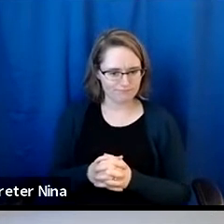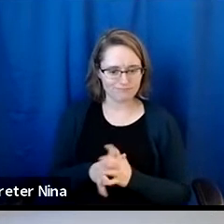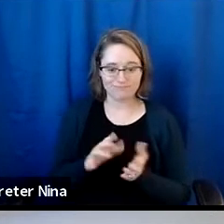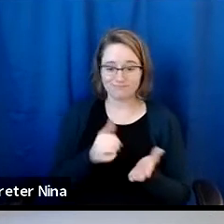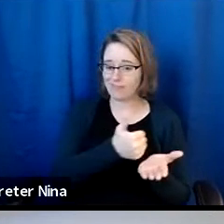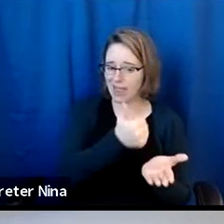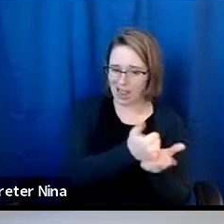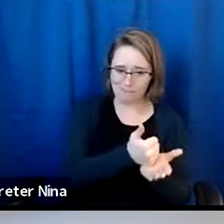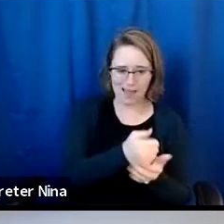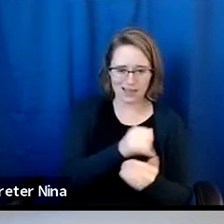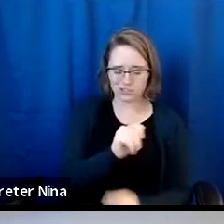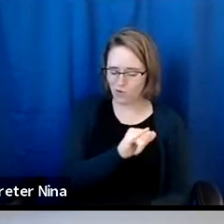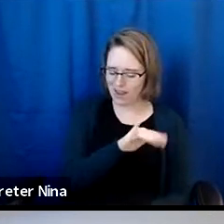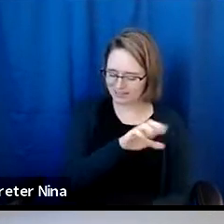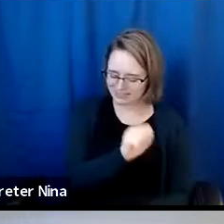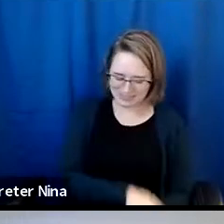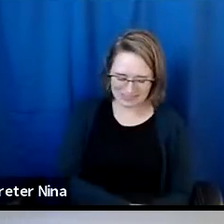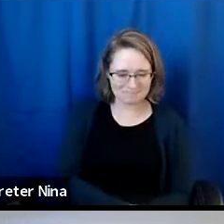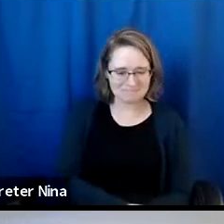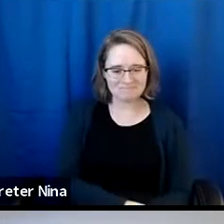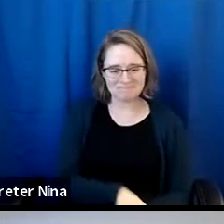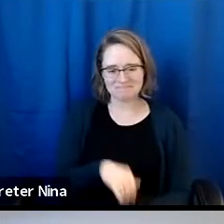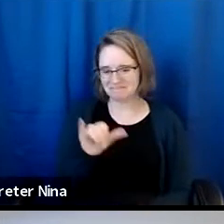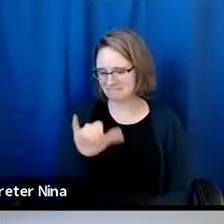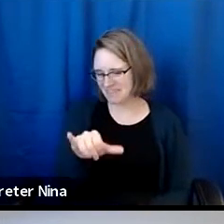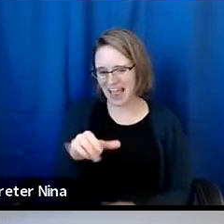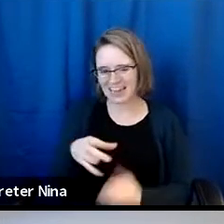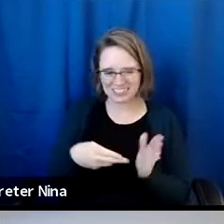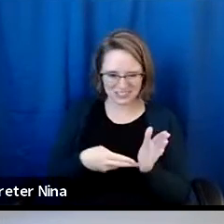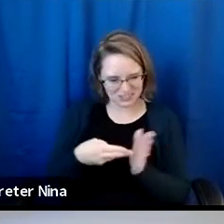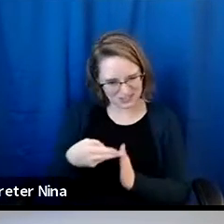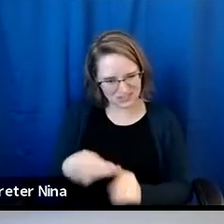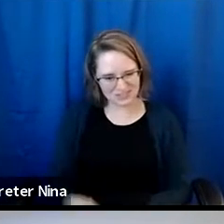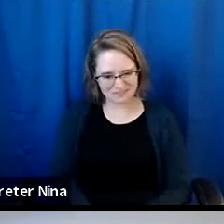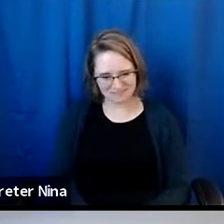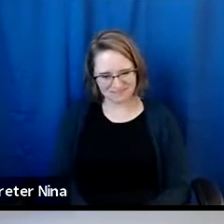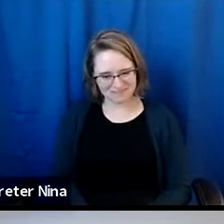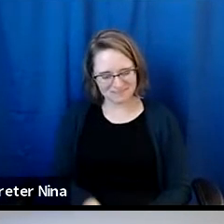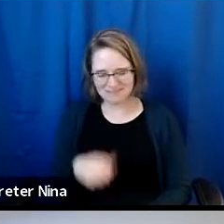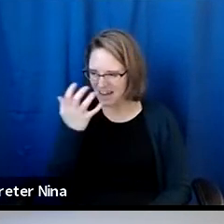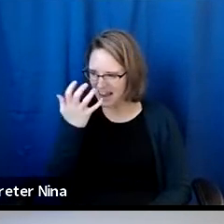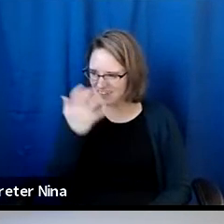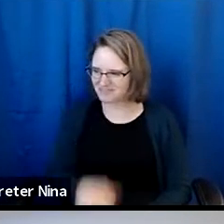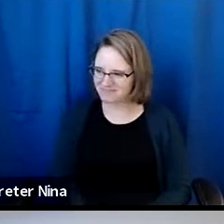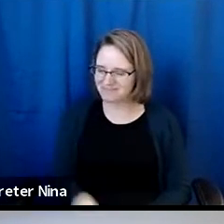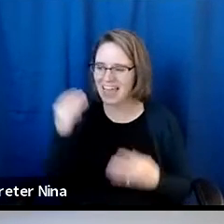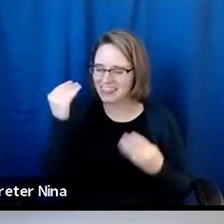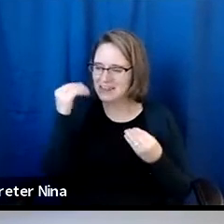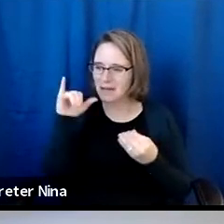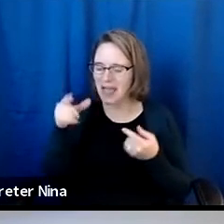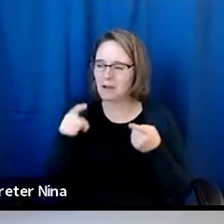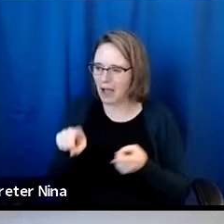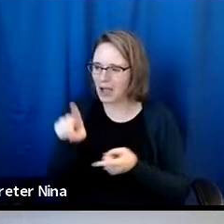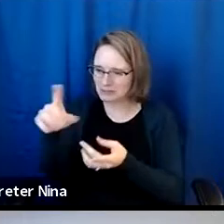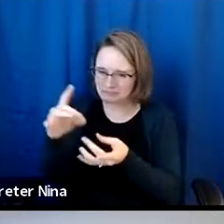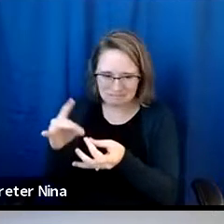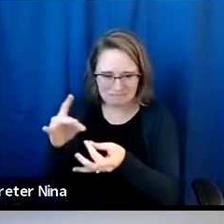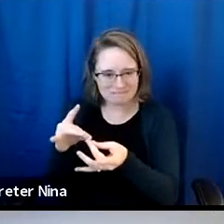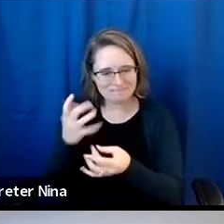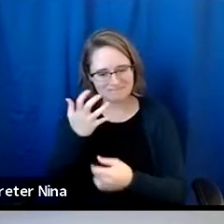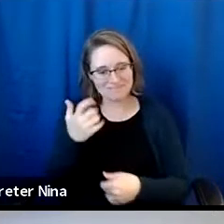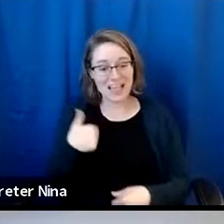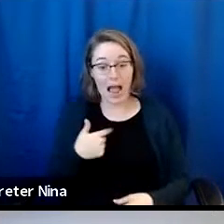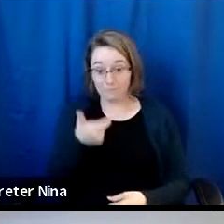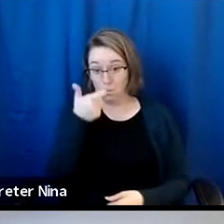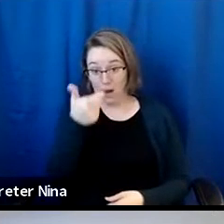Amen, Joyce. That is so true. That is so true. And I thought about that as you were saying it, because I'm